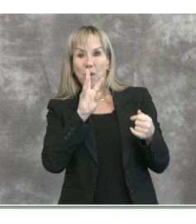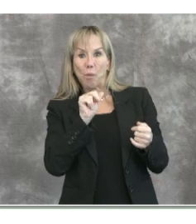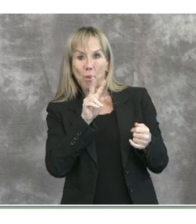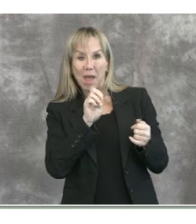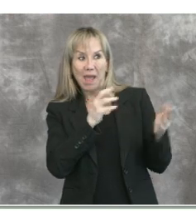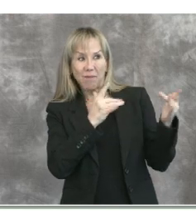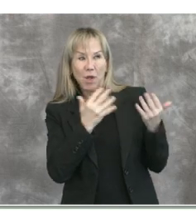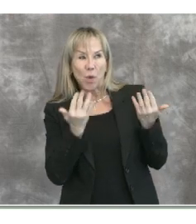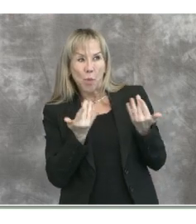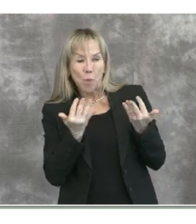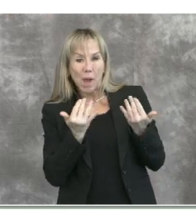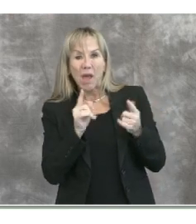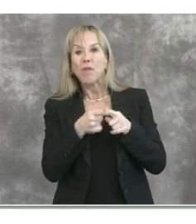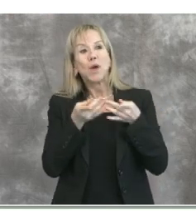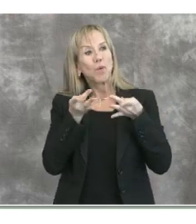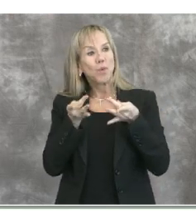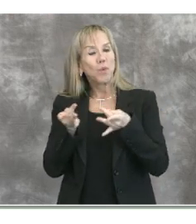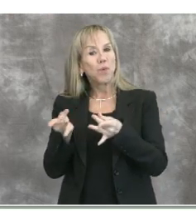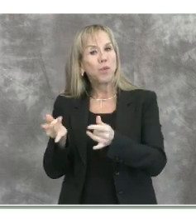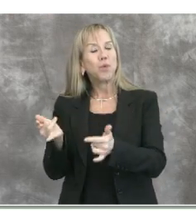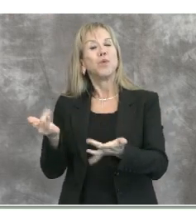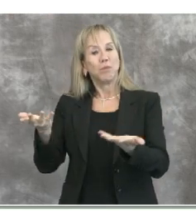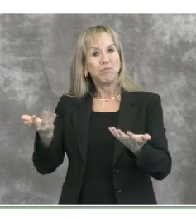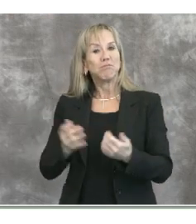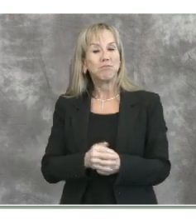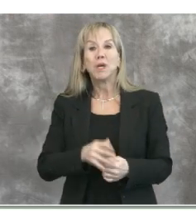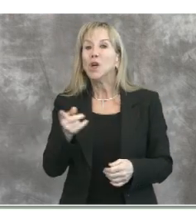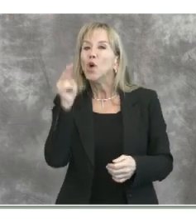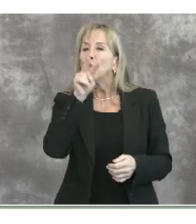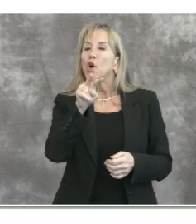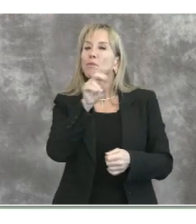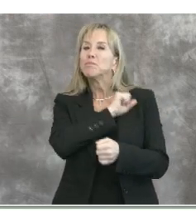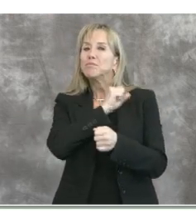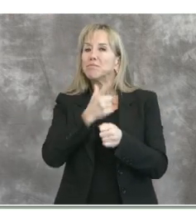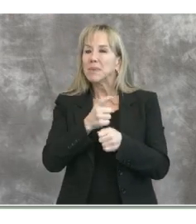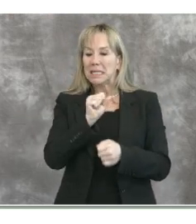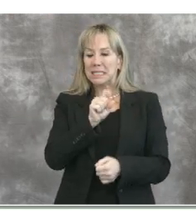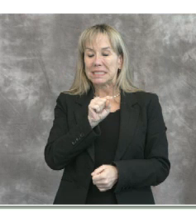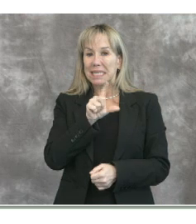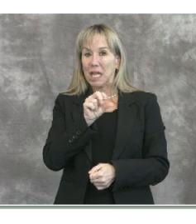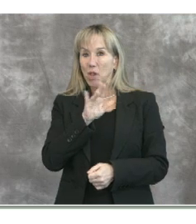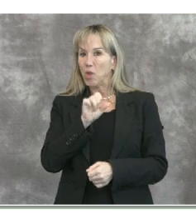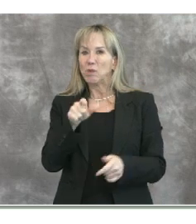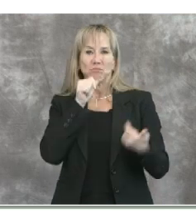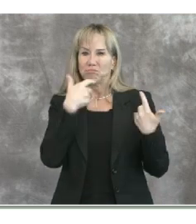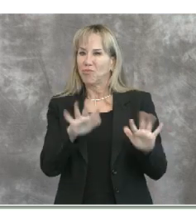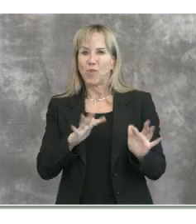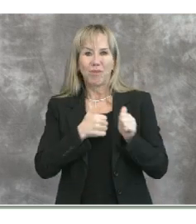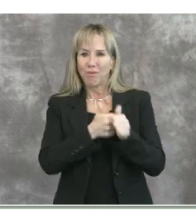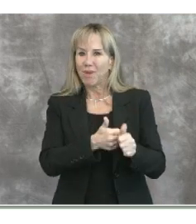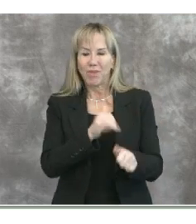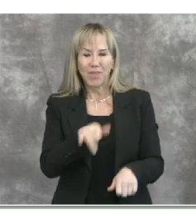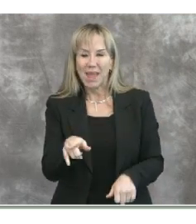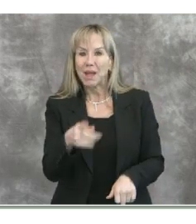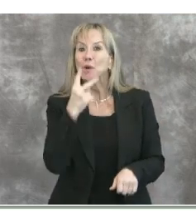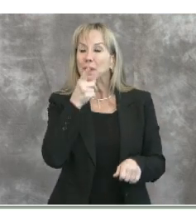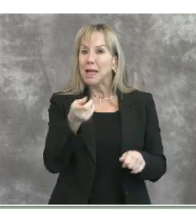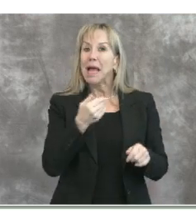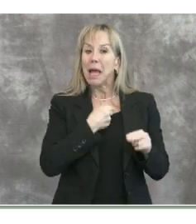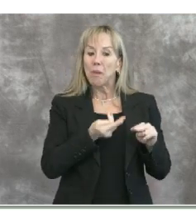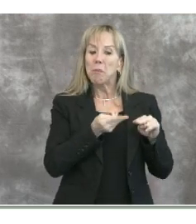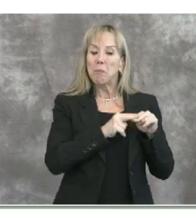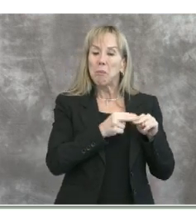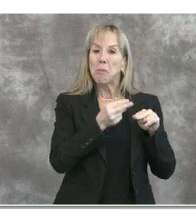smoothly. When you look at the example of St. Louis, it's an example of what you don't want to do, where they had a relatively gradual